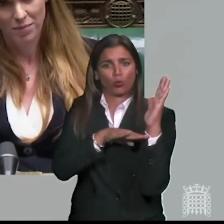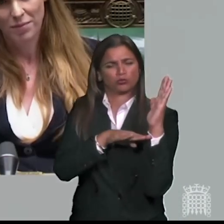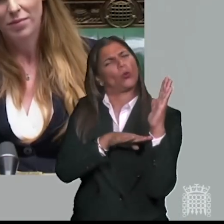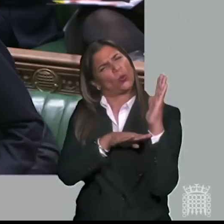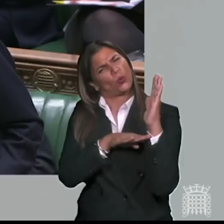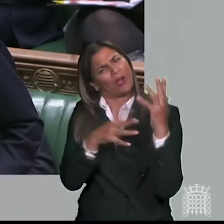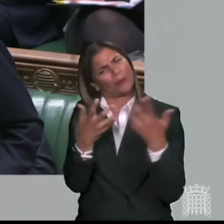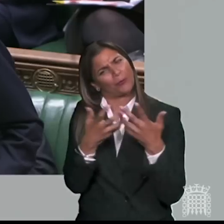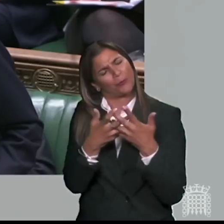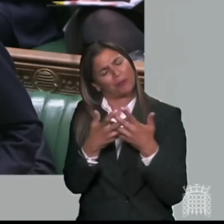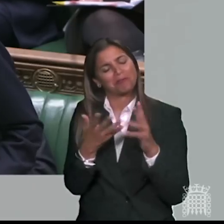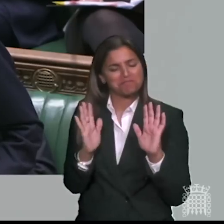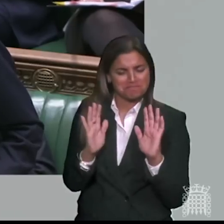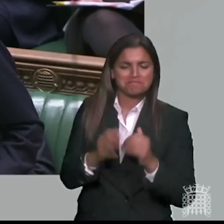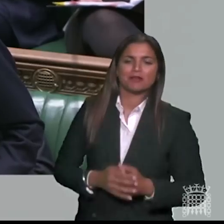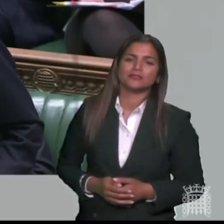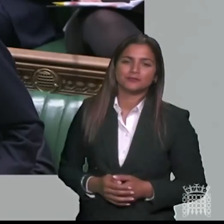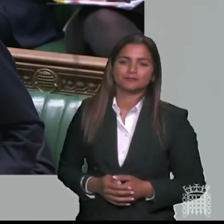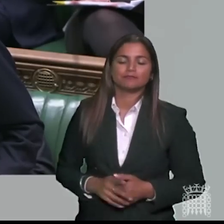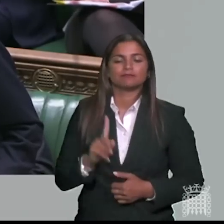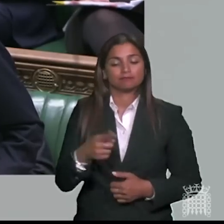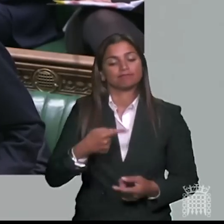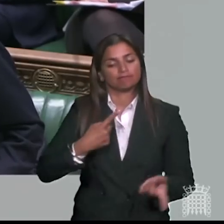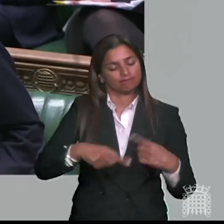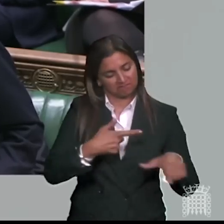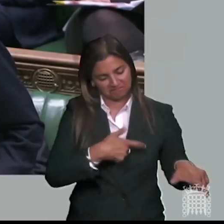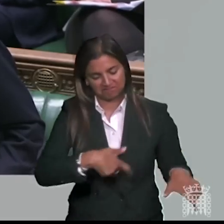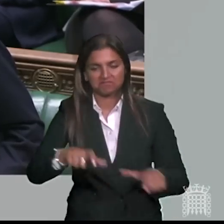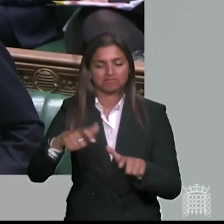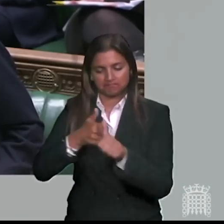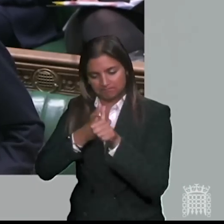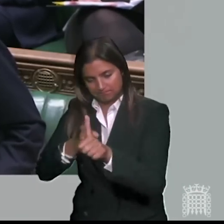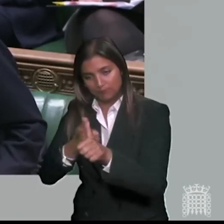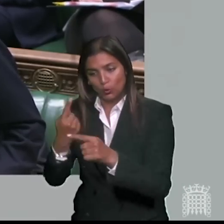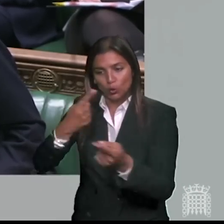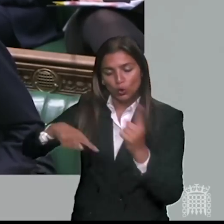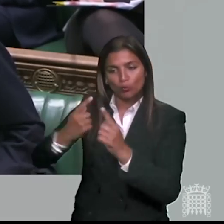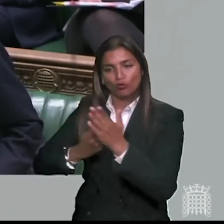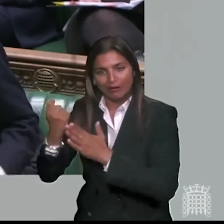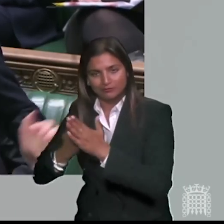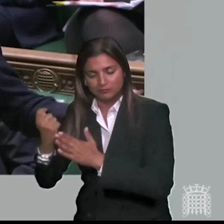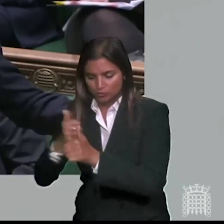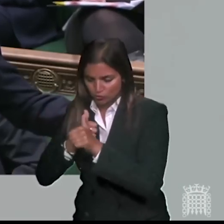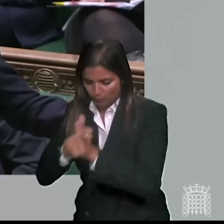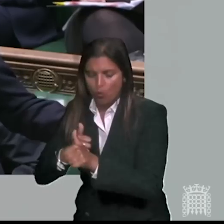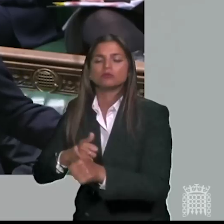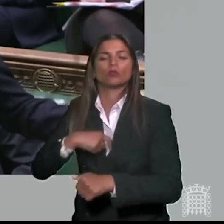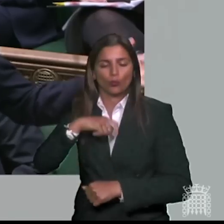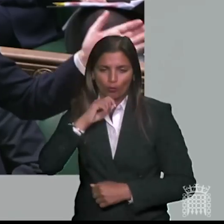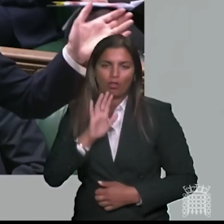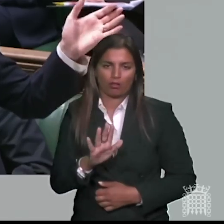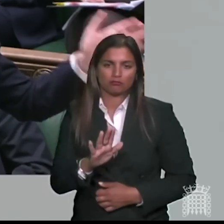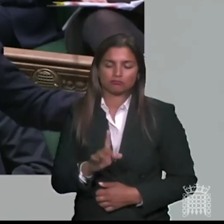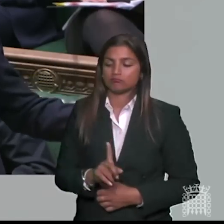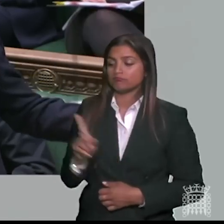But we will continue to stand behind renters and to support them, and my right honourable friend